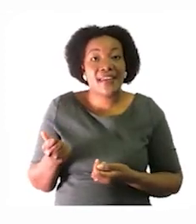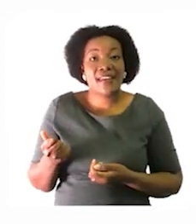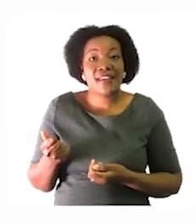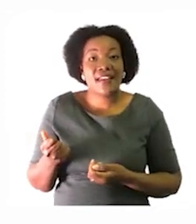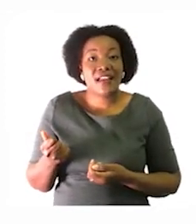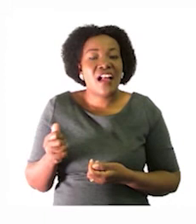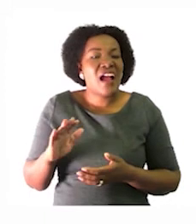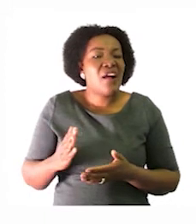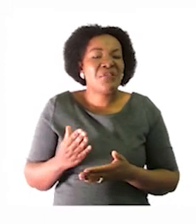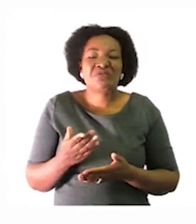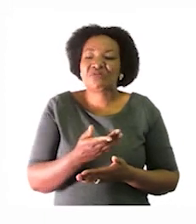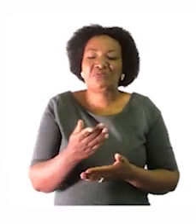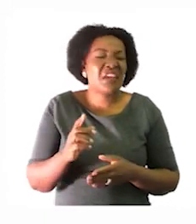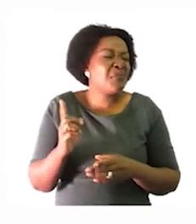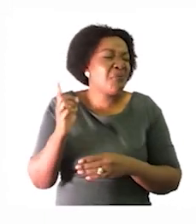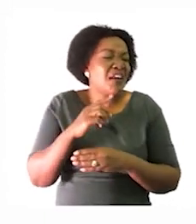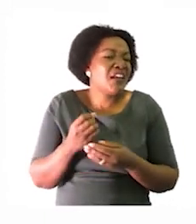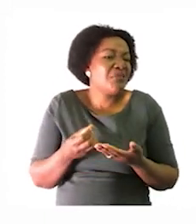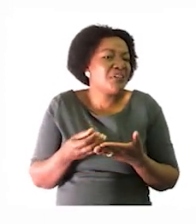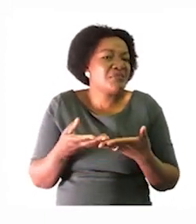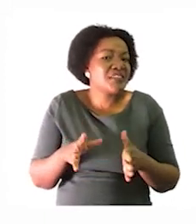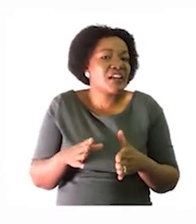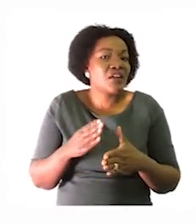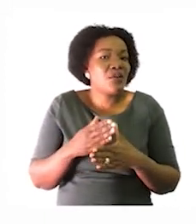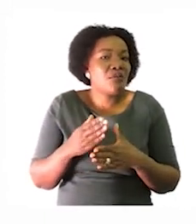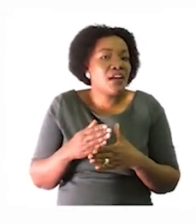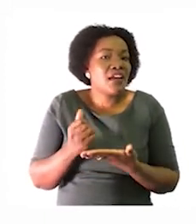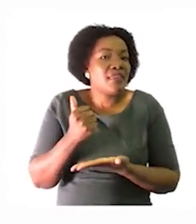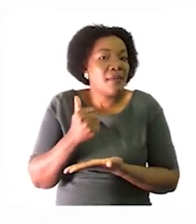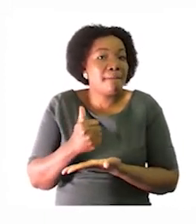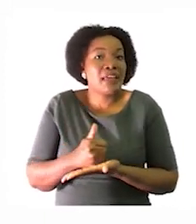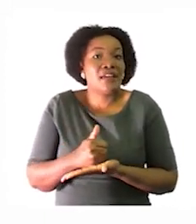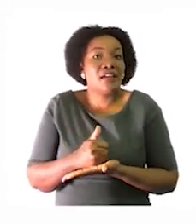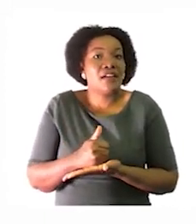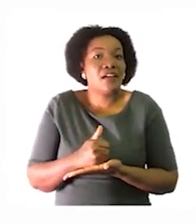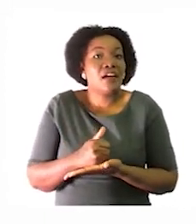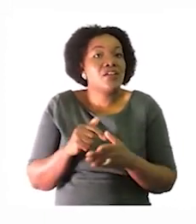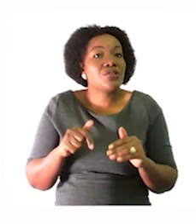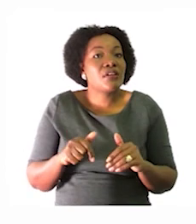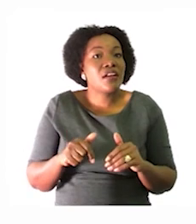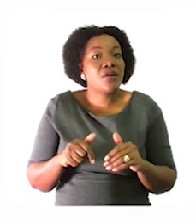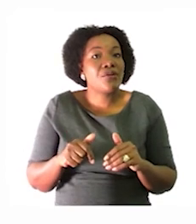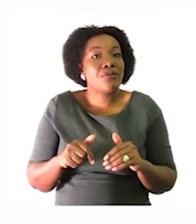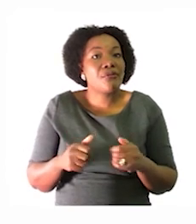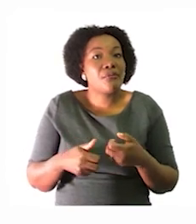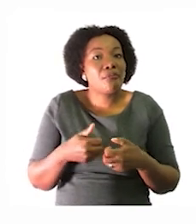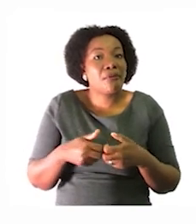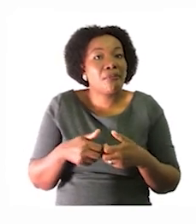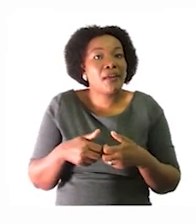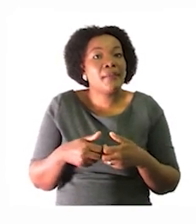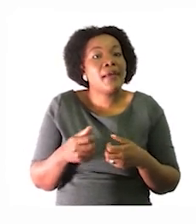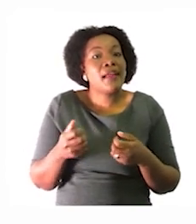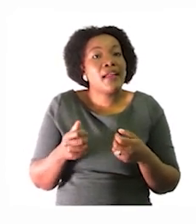in the banks one day. So let us solve these following problems. These are both for grade 2 and grade